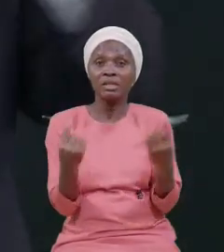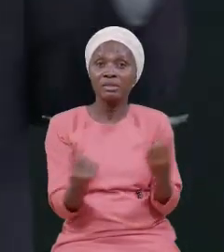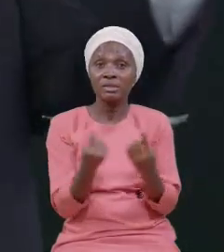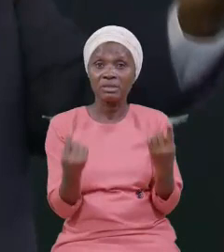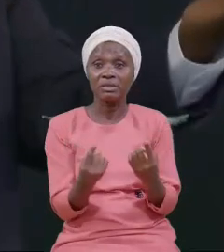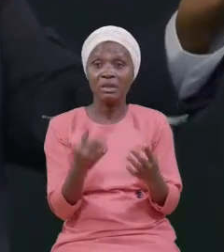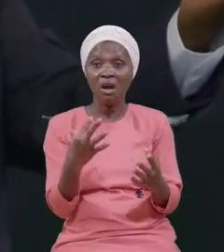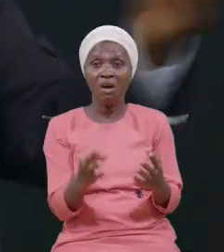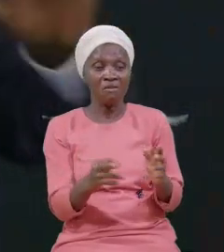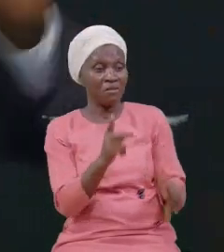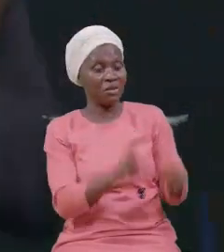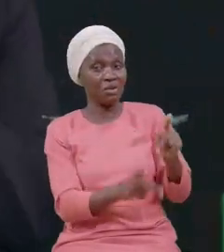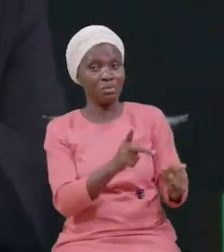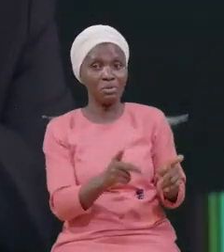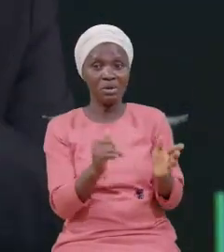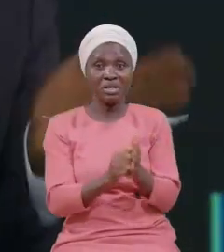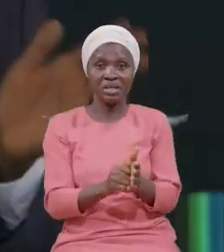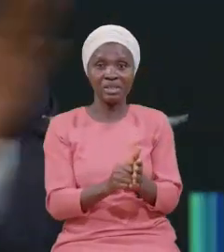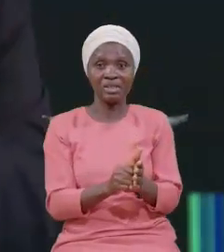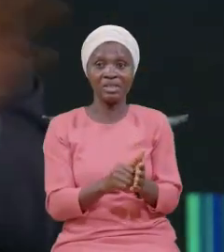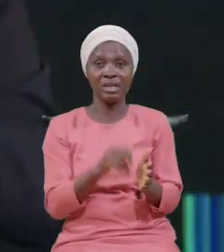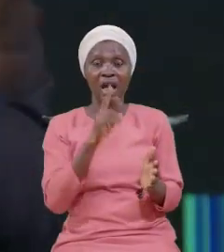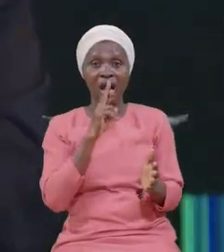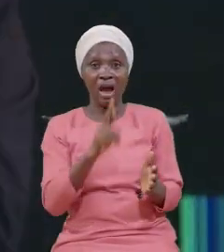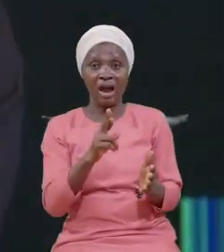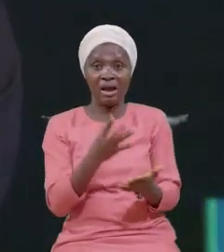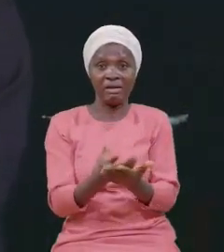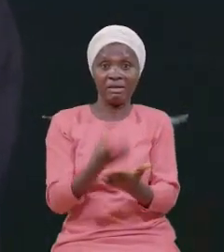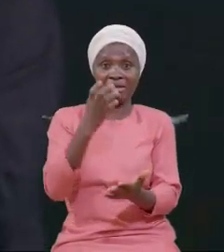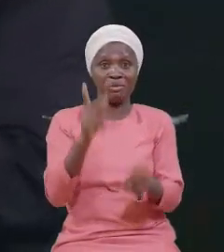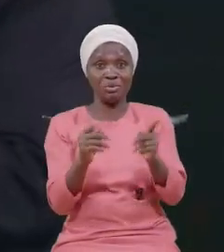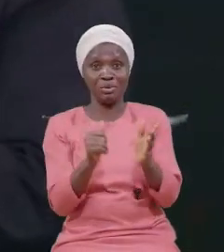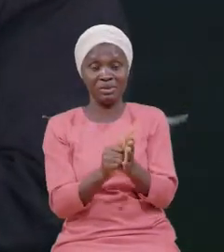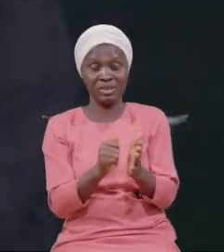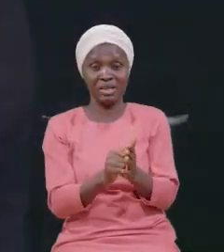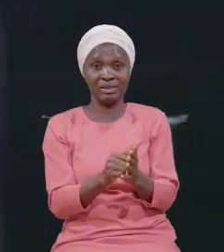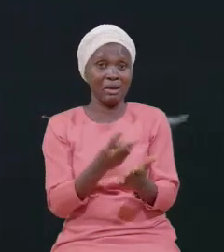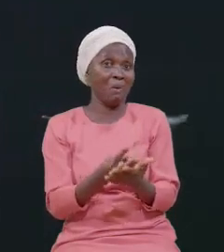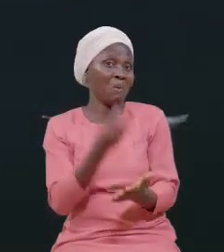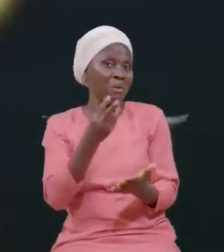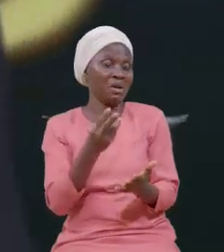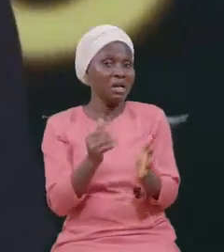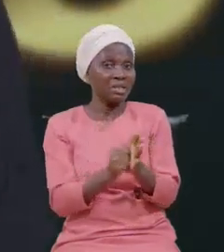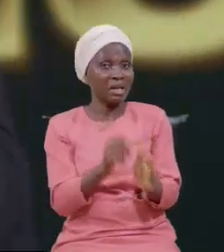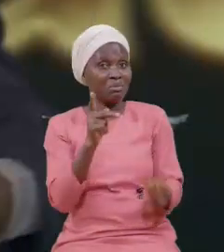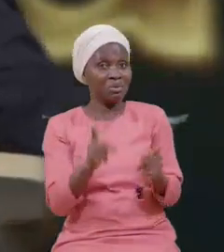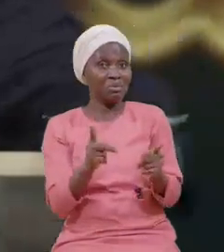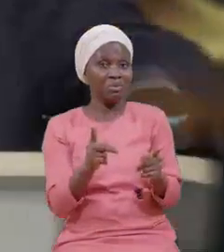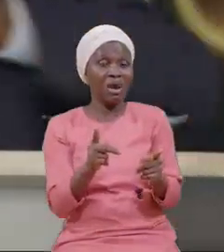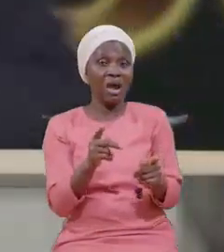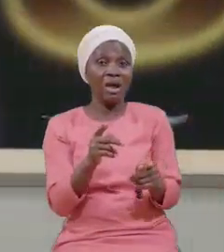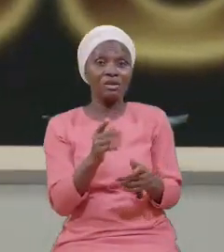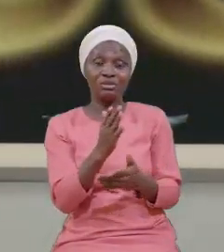people that are well known, that, you know, people don't even think about that anymore, because it's a great